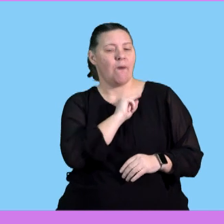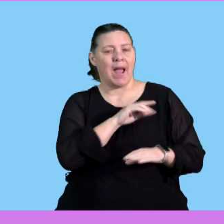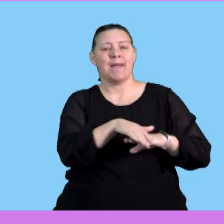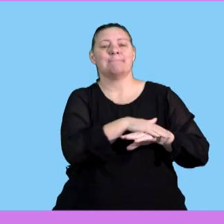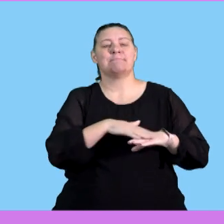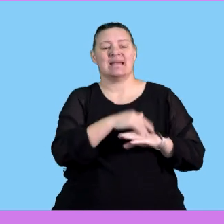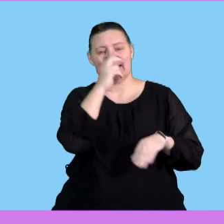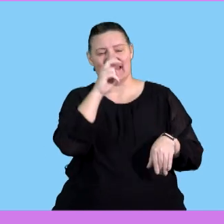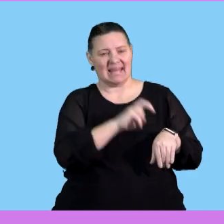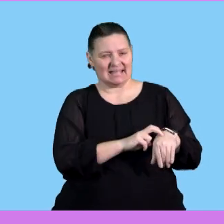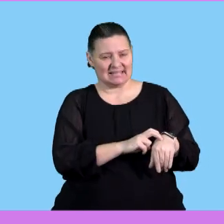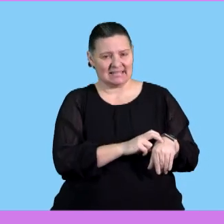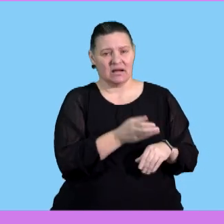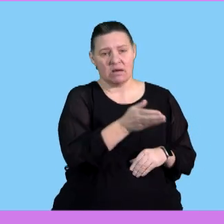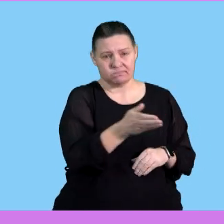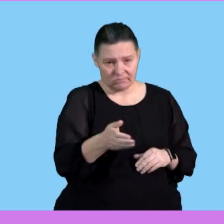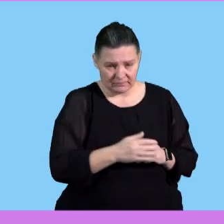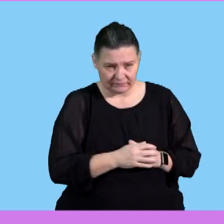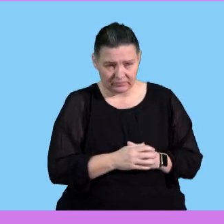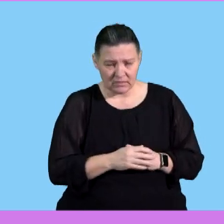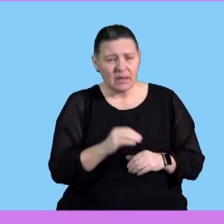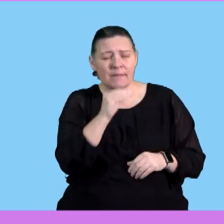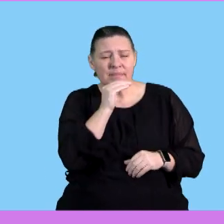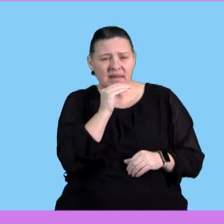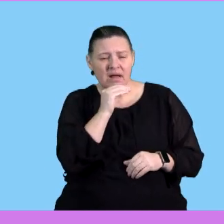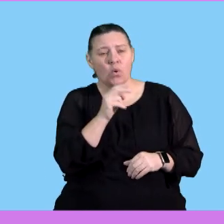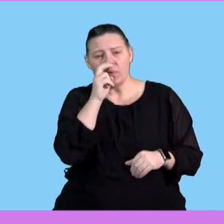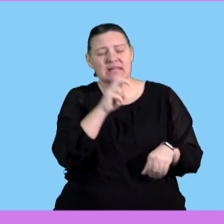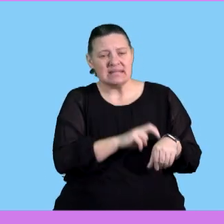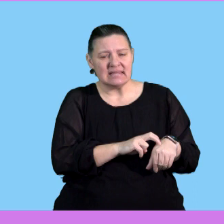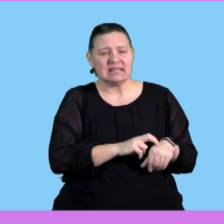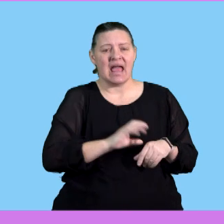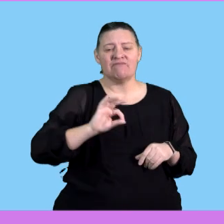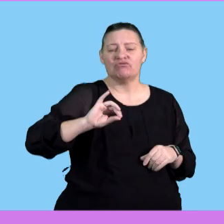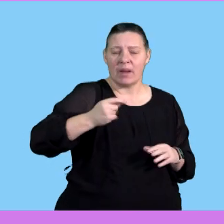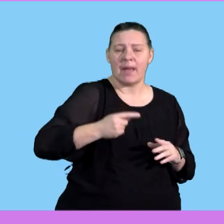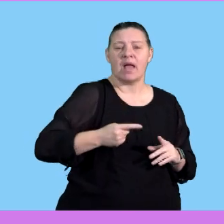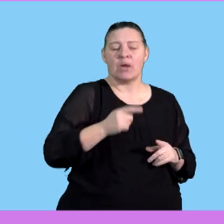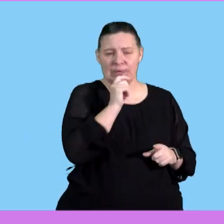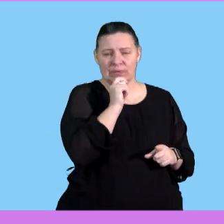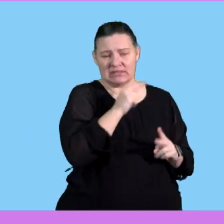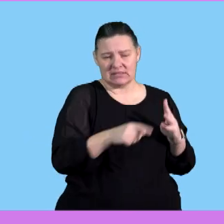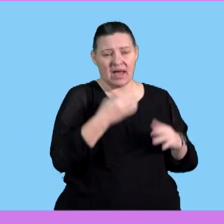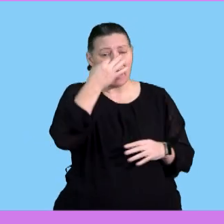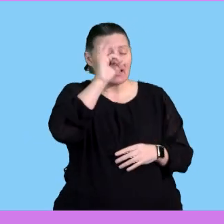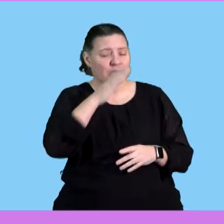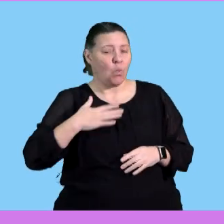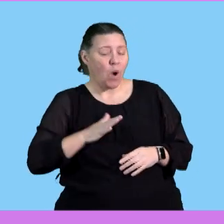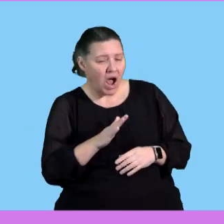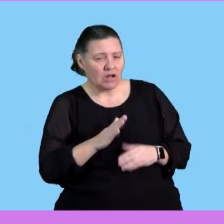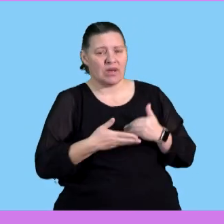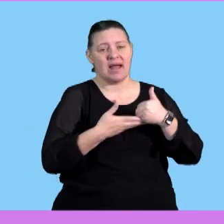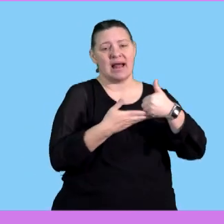meet the basic need, or they are our basic need, meaning we need to use them on daily basis. And the government wants